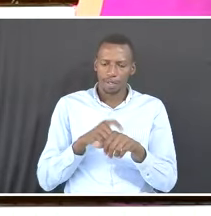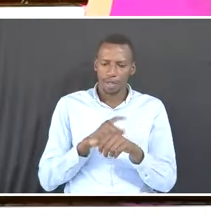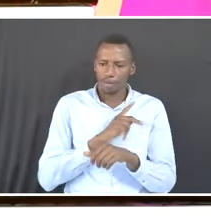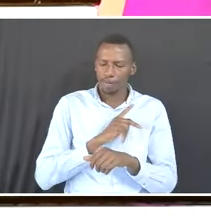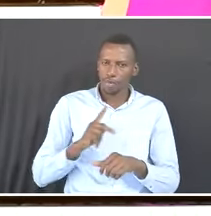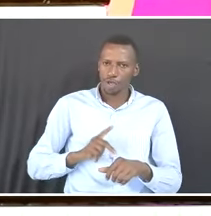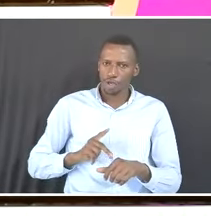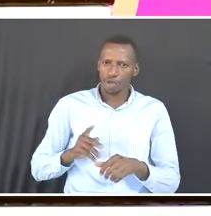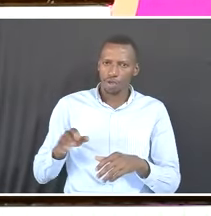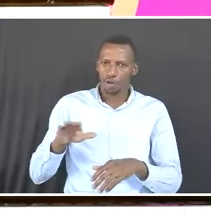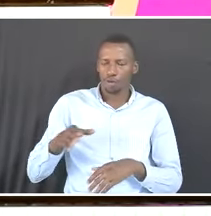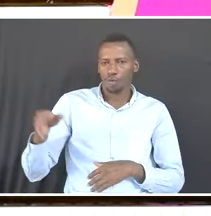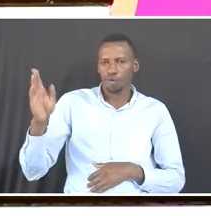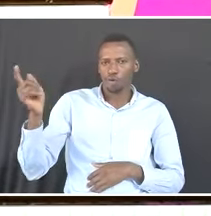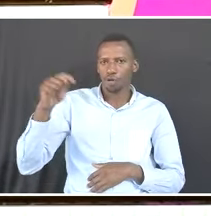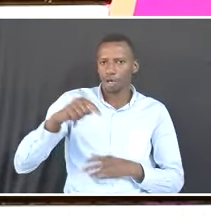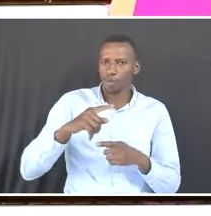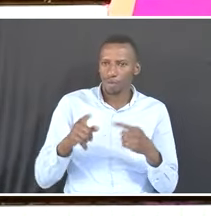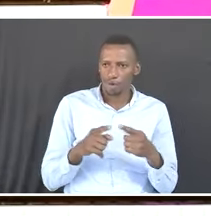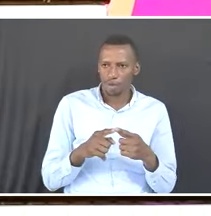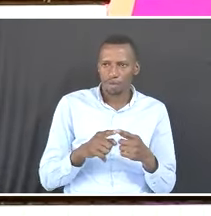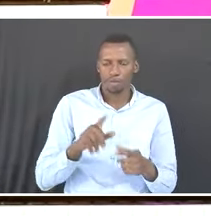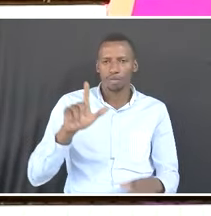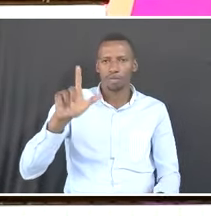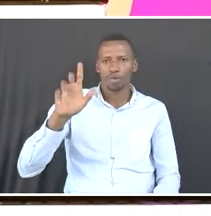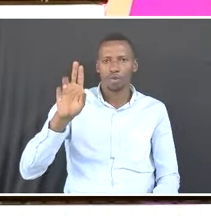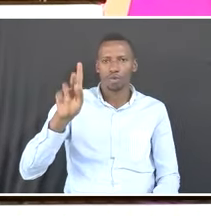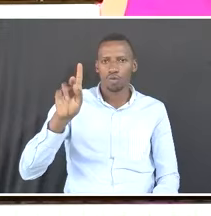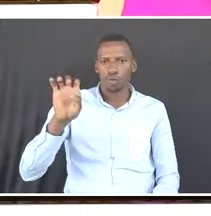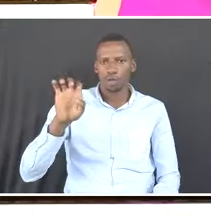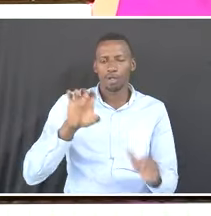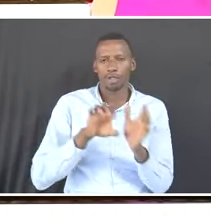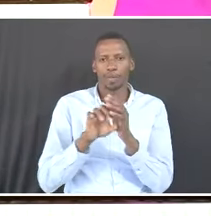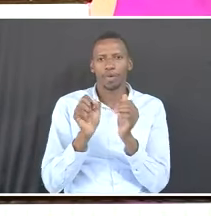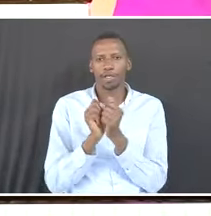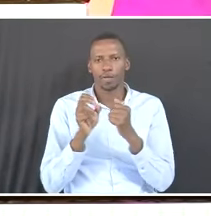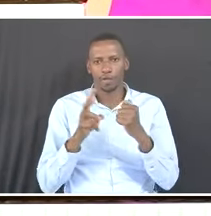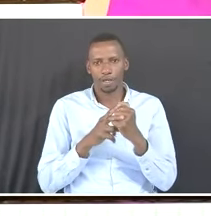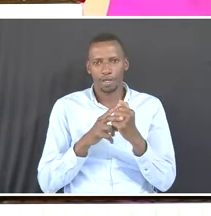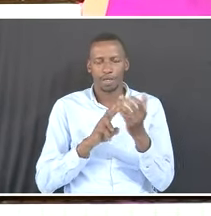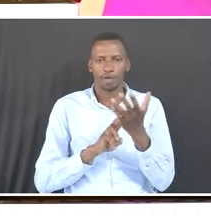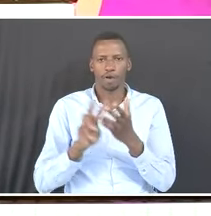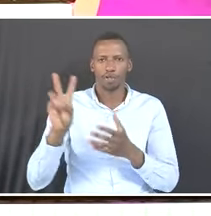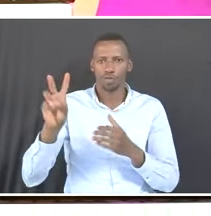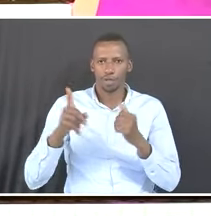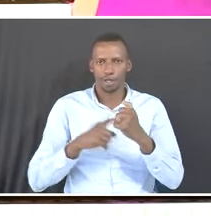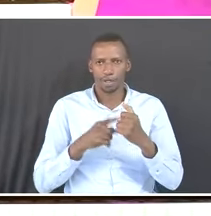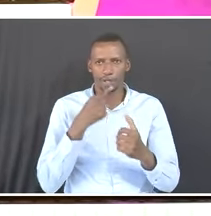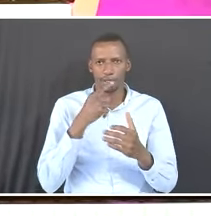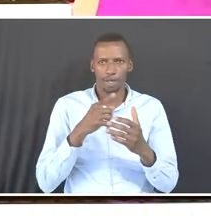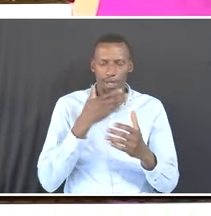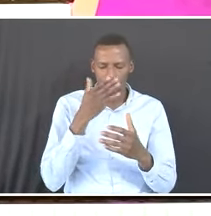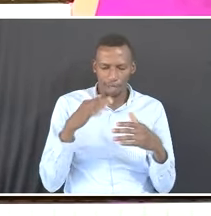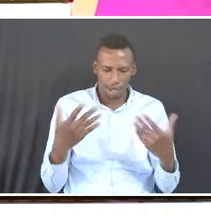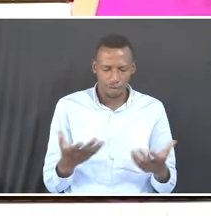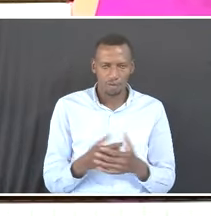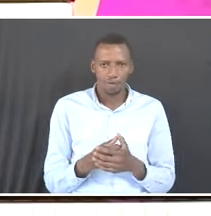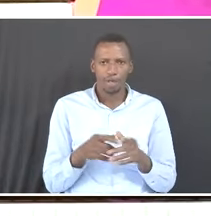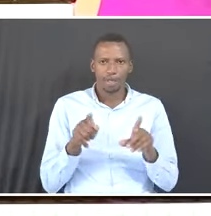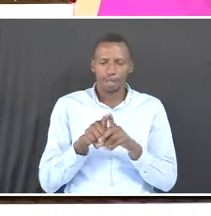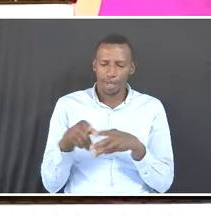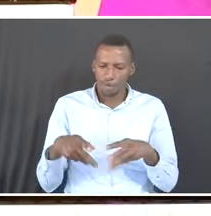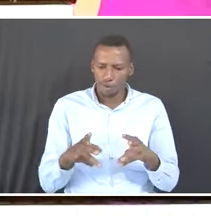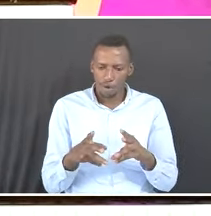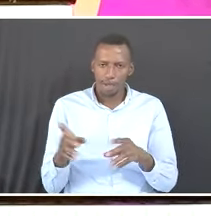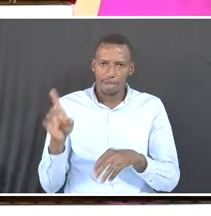chapter 17, beginning verse 26, he answered saying, and as was in the days of Noah, so